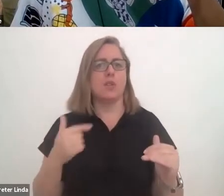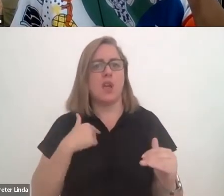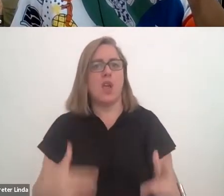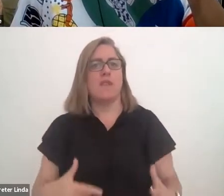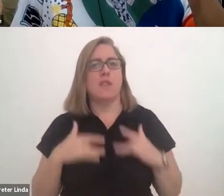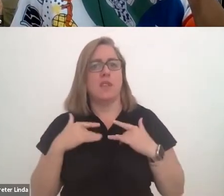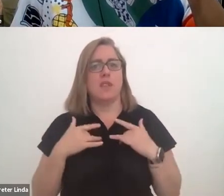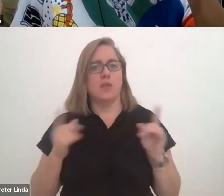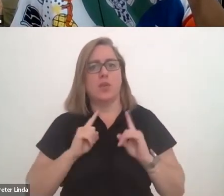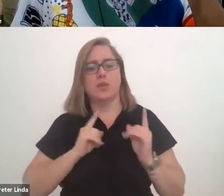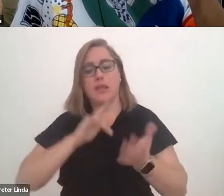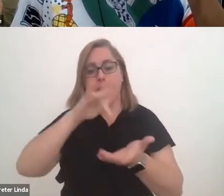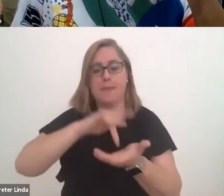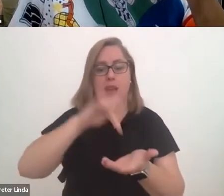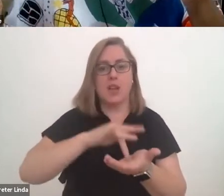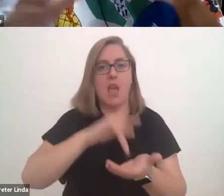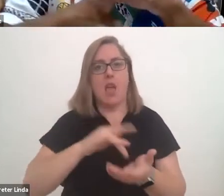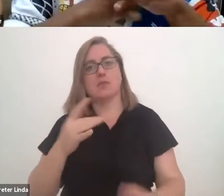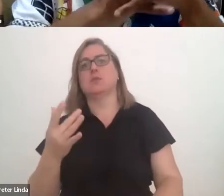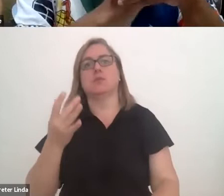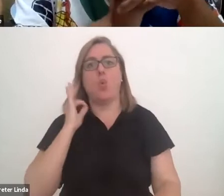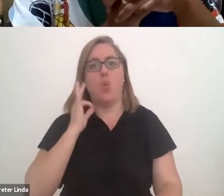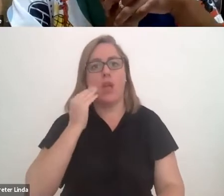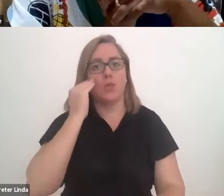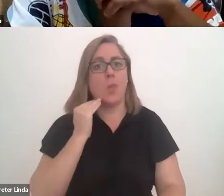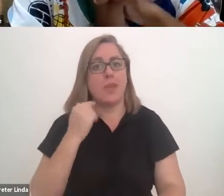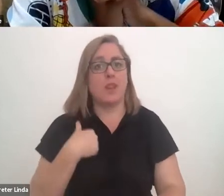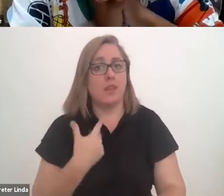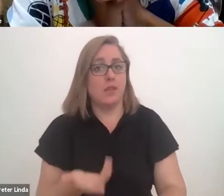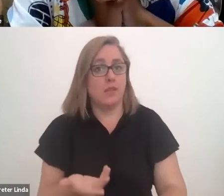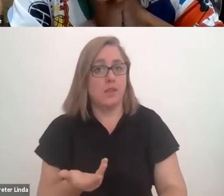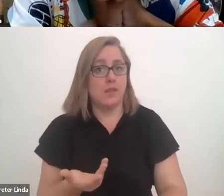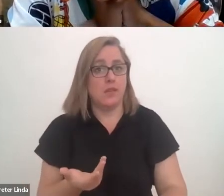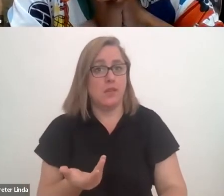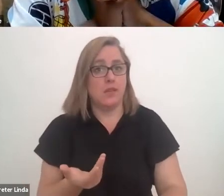that as a middle class white woman, that I